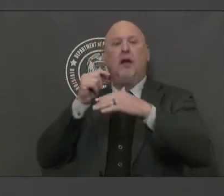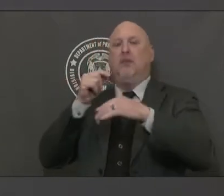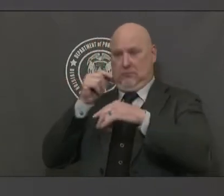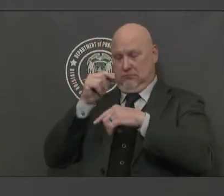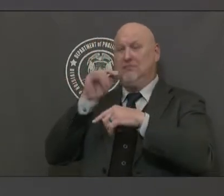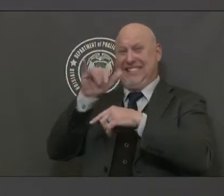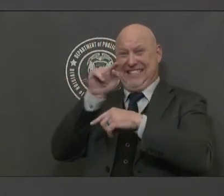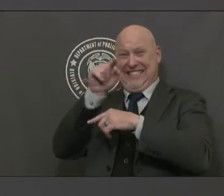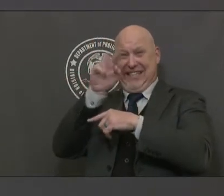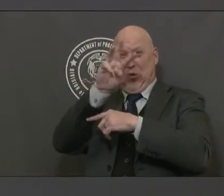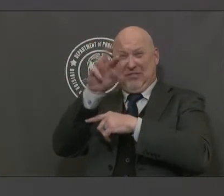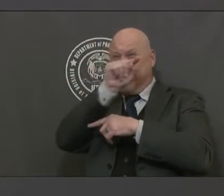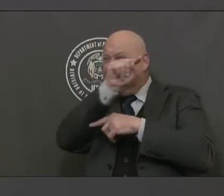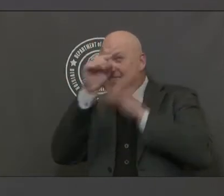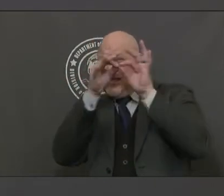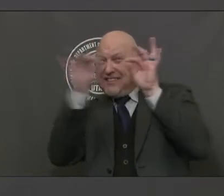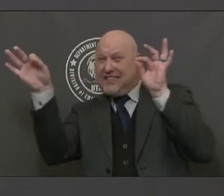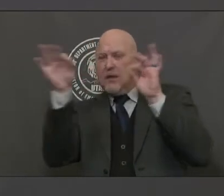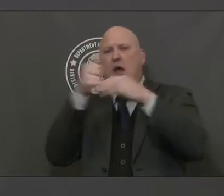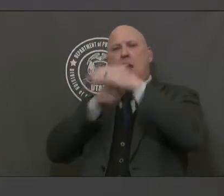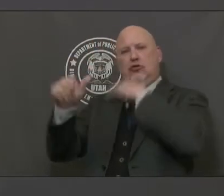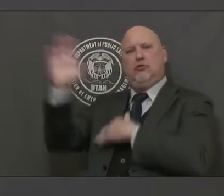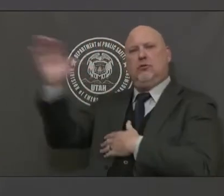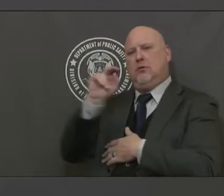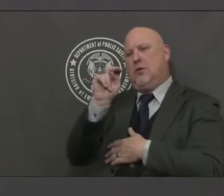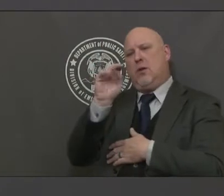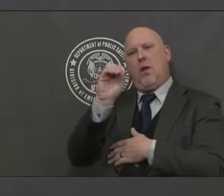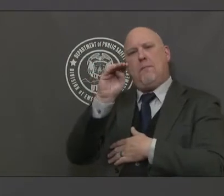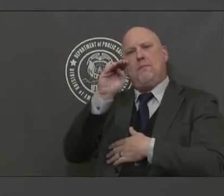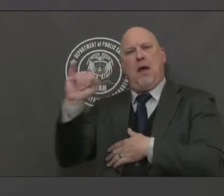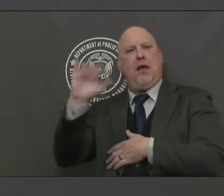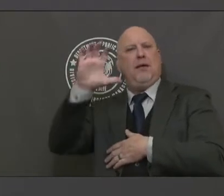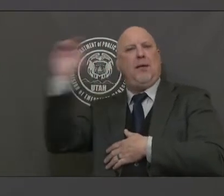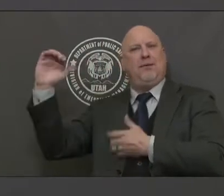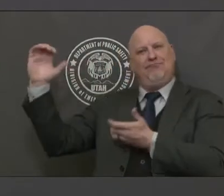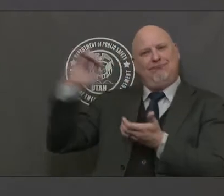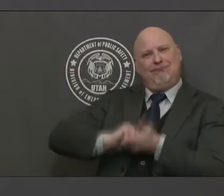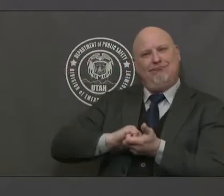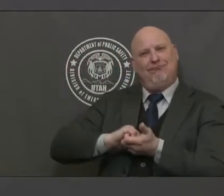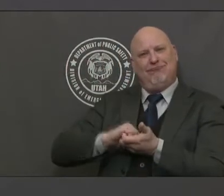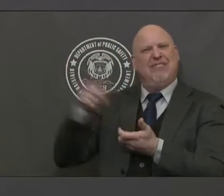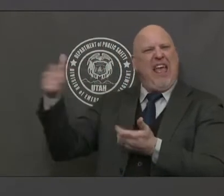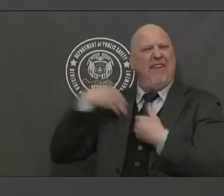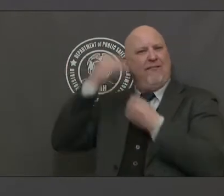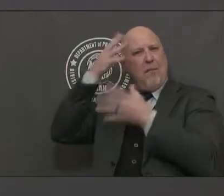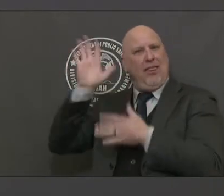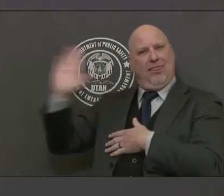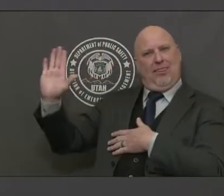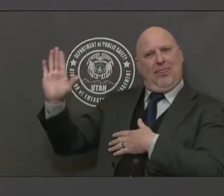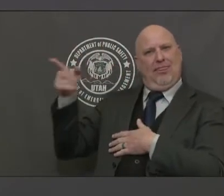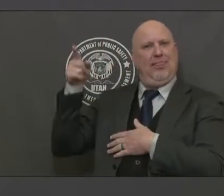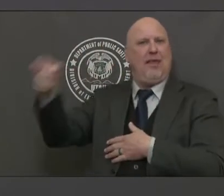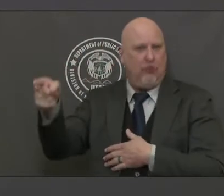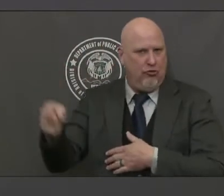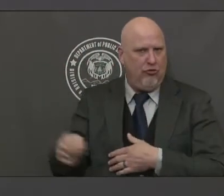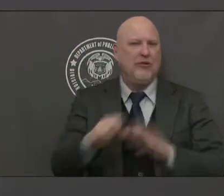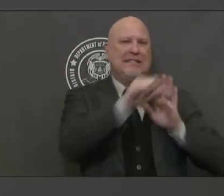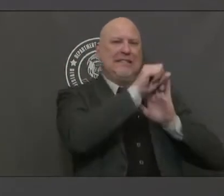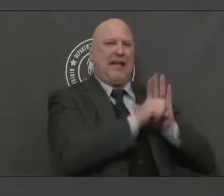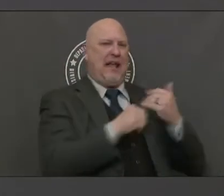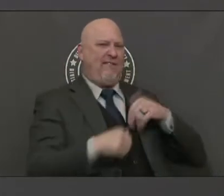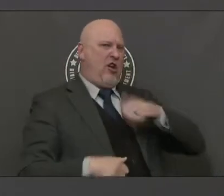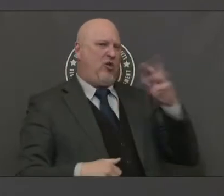providers that are coming online. Now again, it would be much easier if we could consolidate all of these into one scheduling